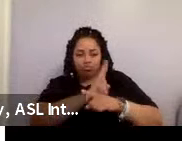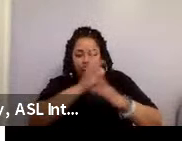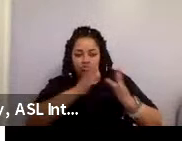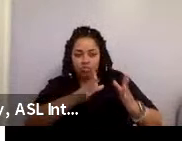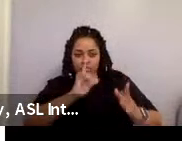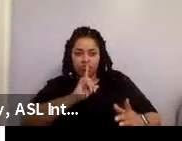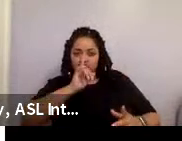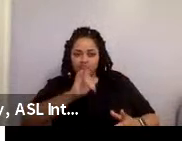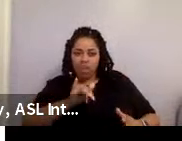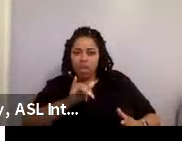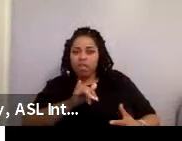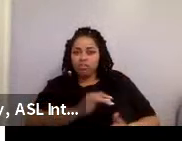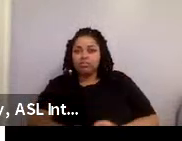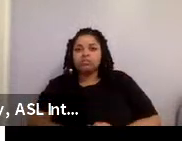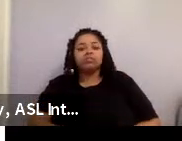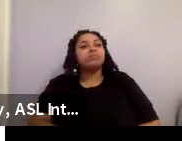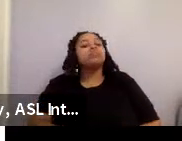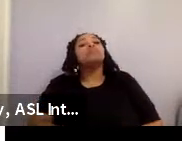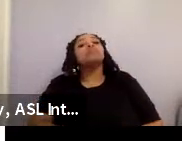reality.